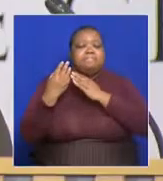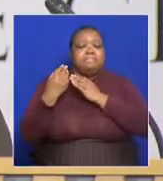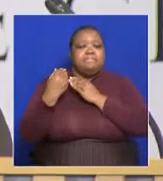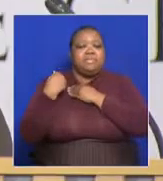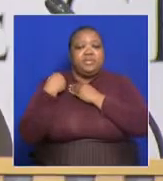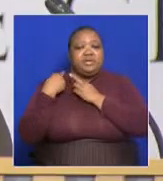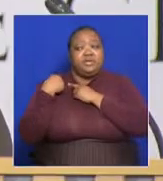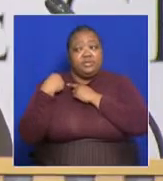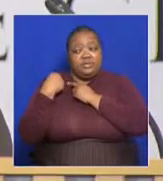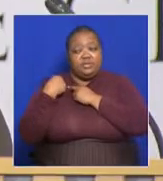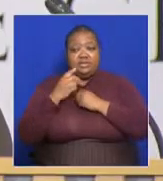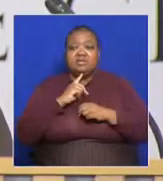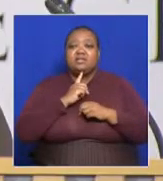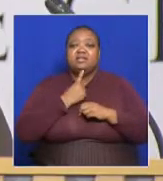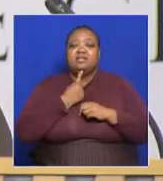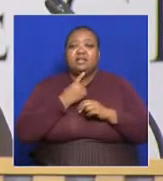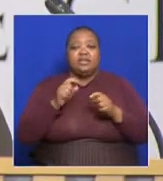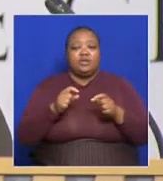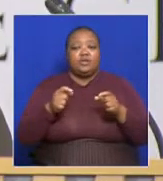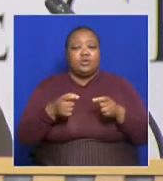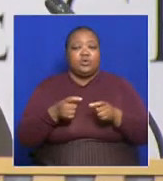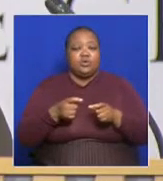commission as though,